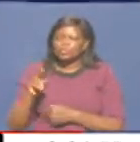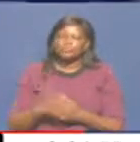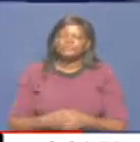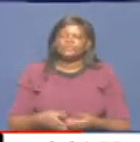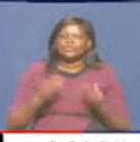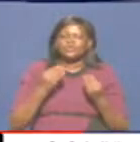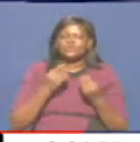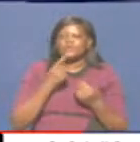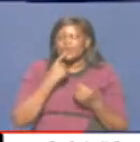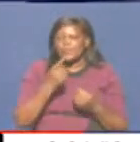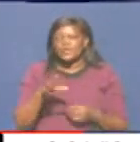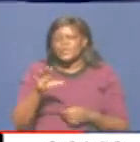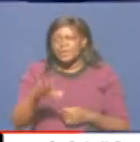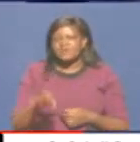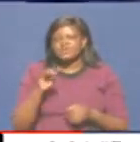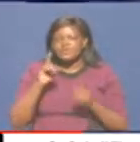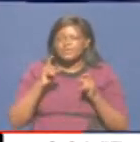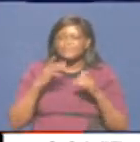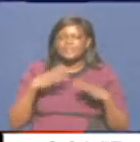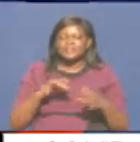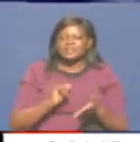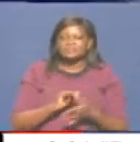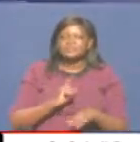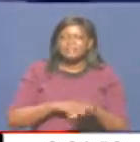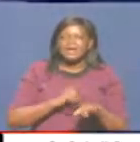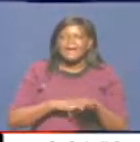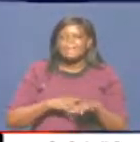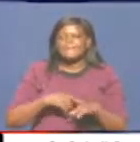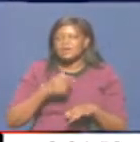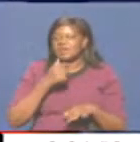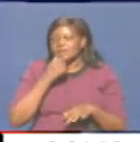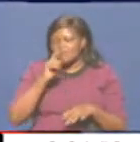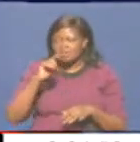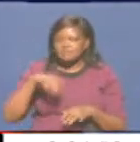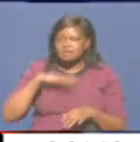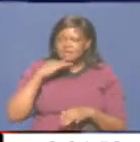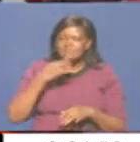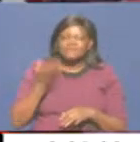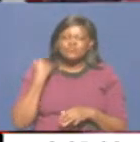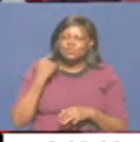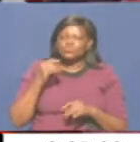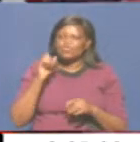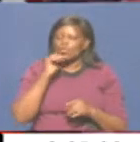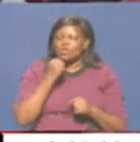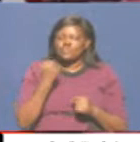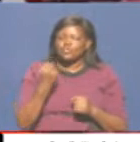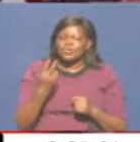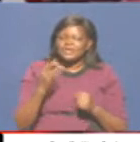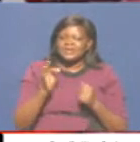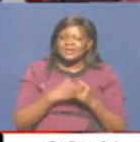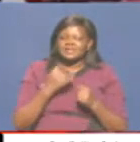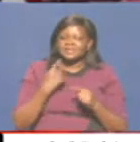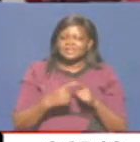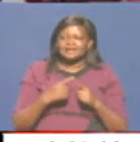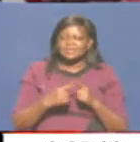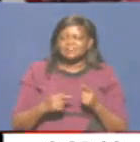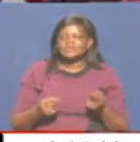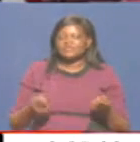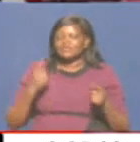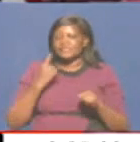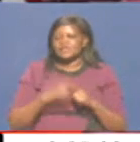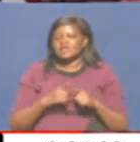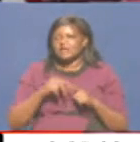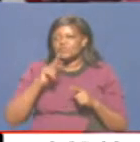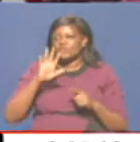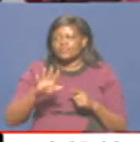his press person immediately Jomo Kenyatta died. He was only 28 years old. For 24 years, Njiru was